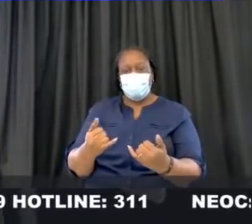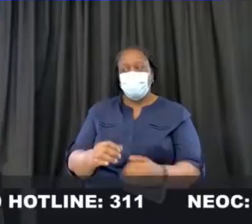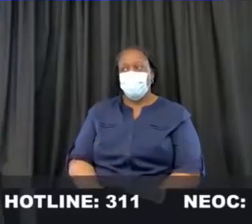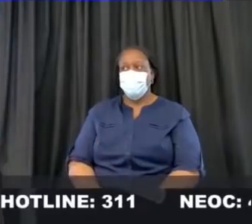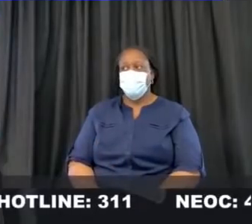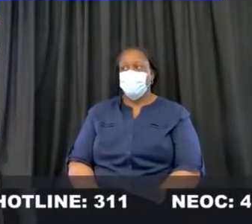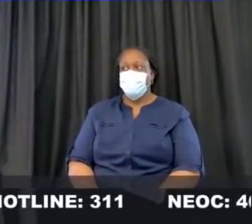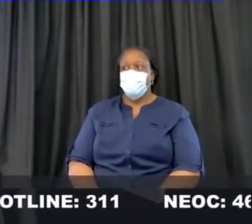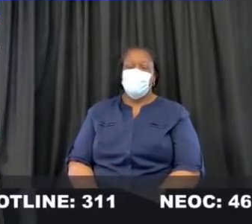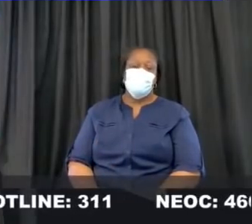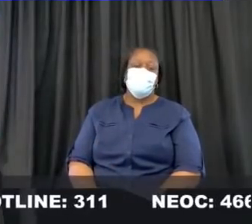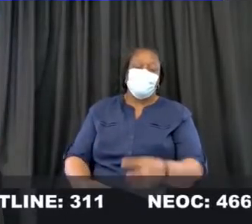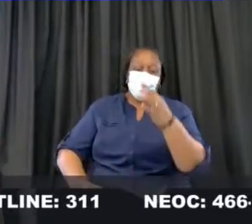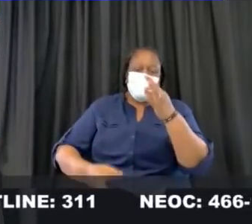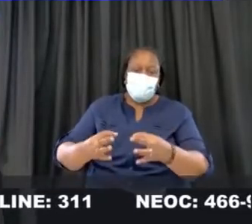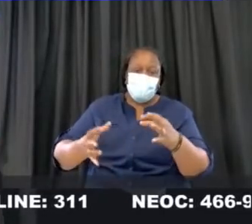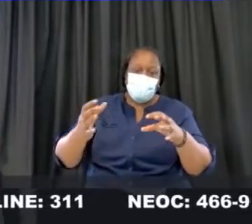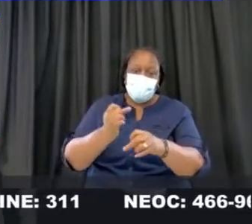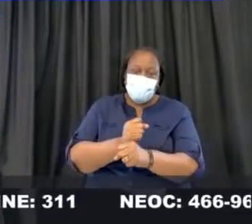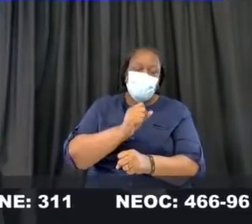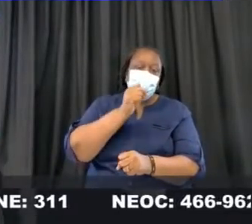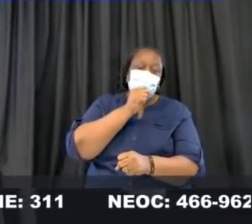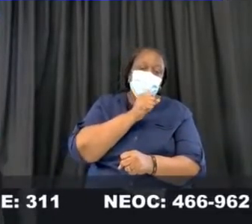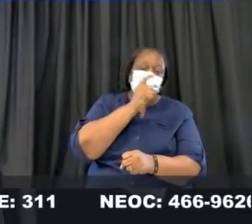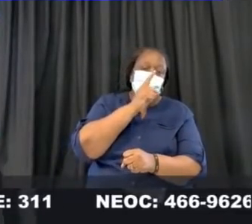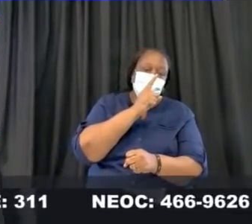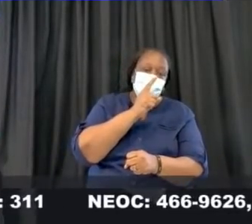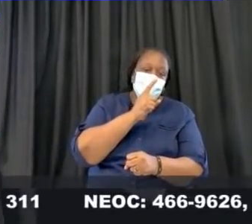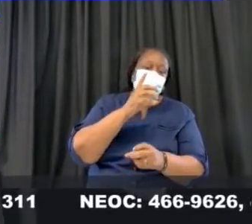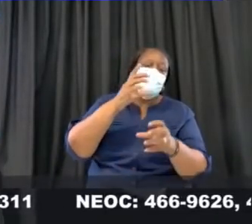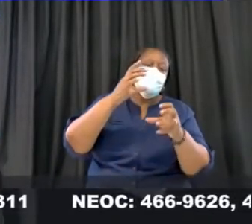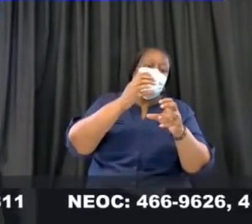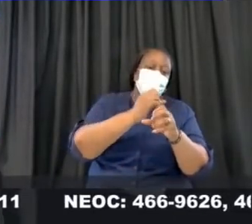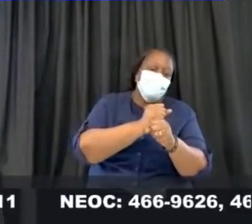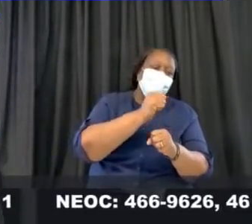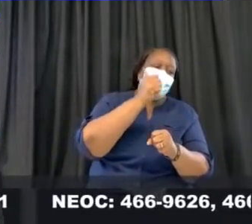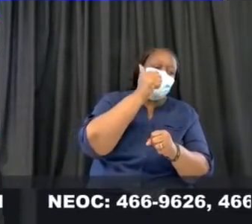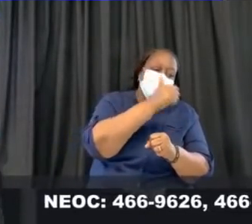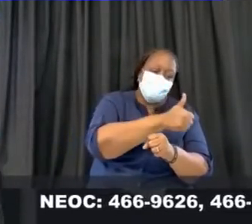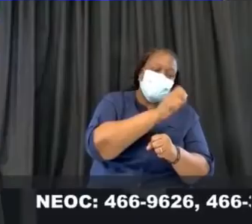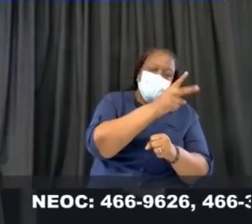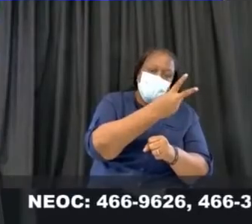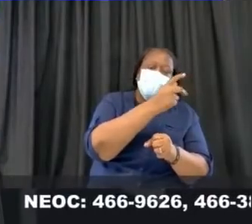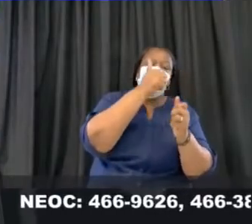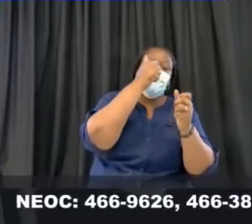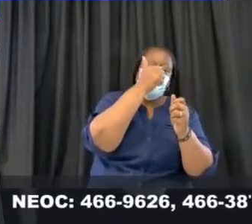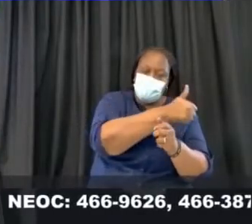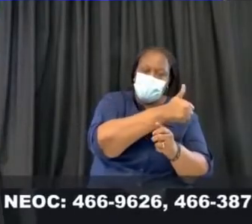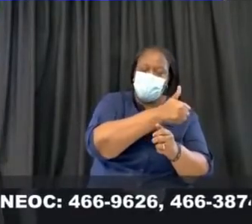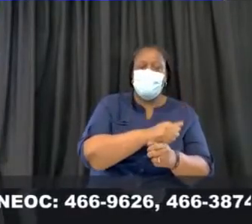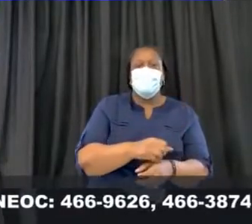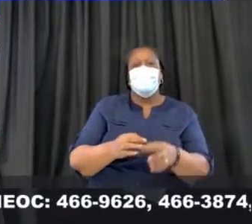the COVID-19 vaccine. Yeah, okay.